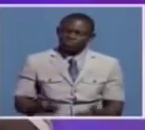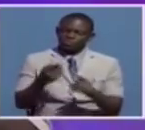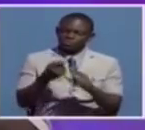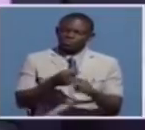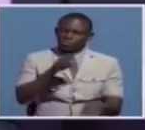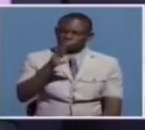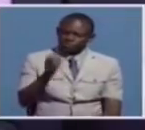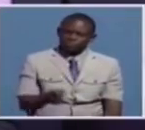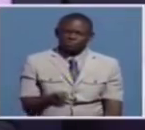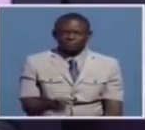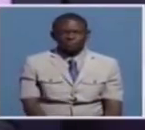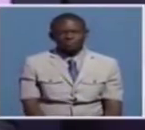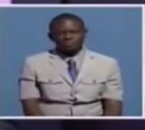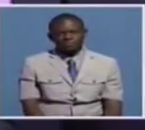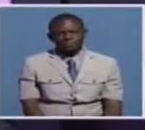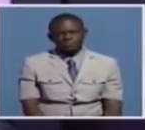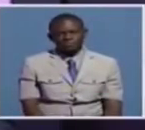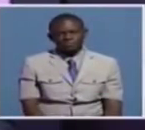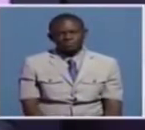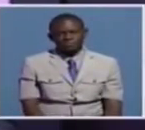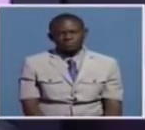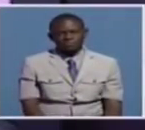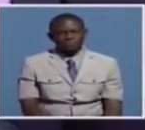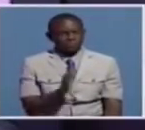Fast forward, your father is president,